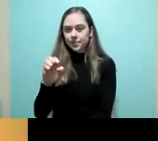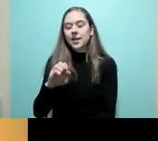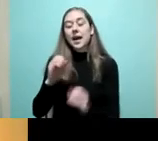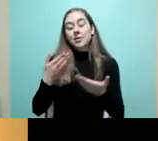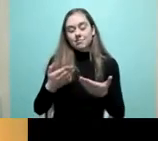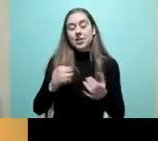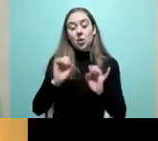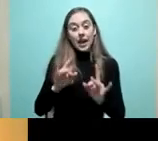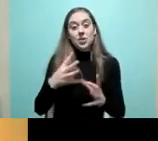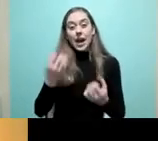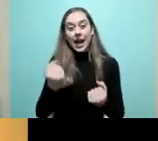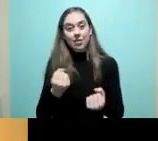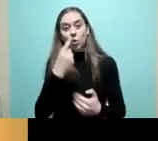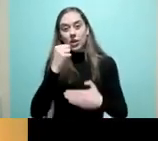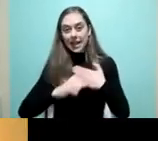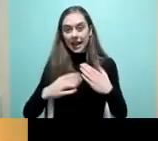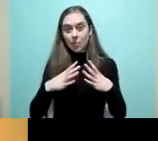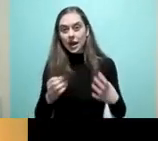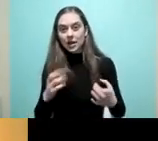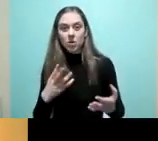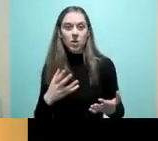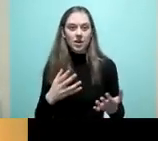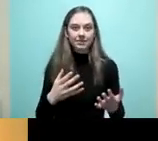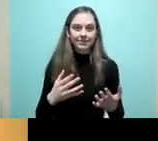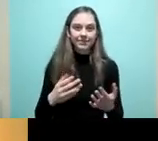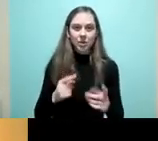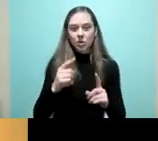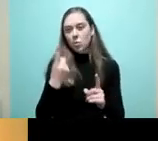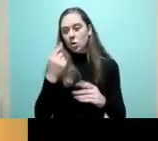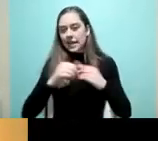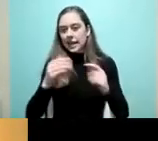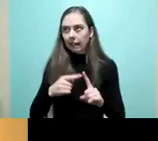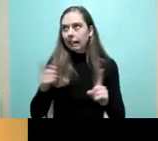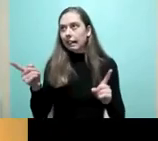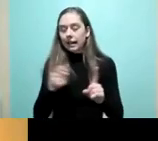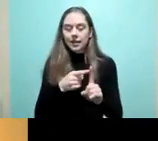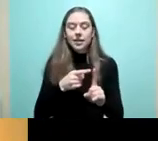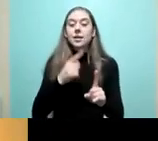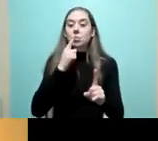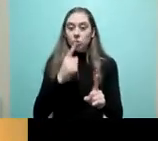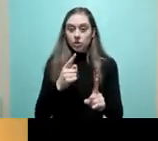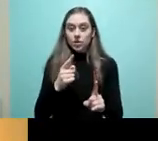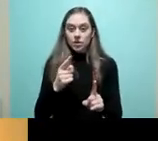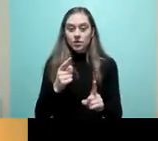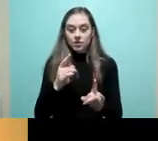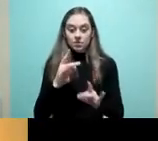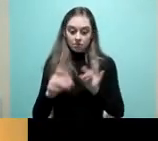continually making excuses not to do something, then you really need to have a good check-in with yourself.